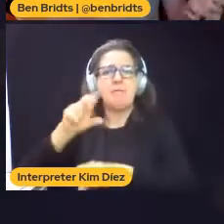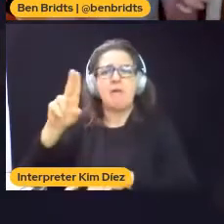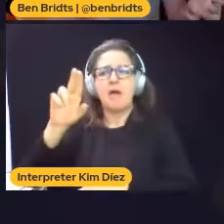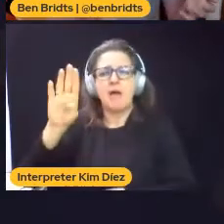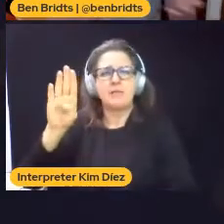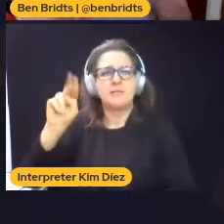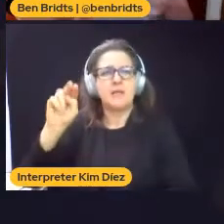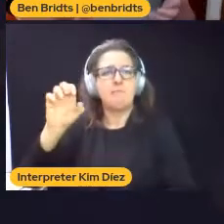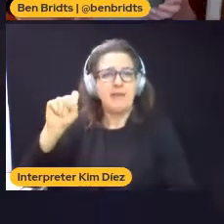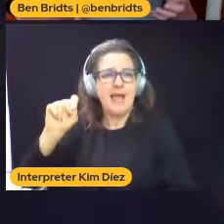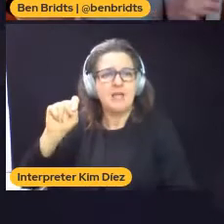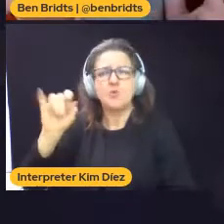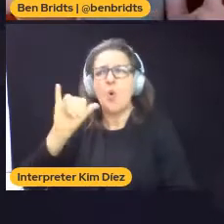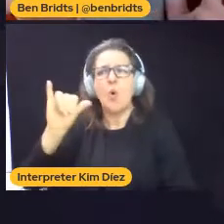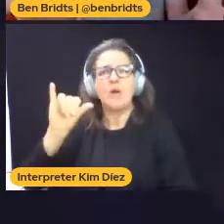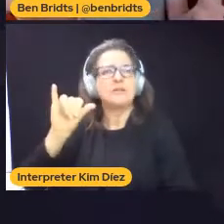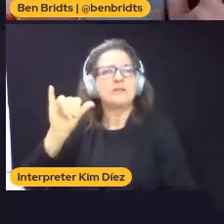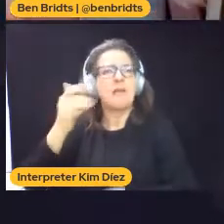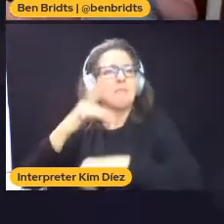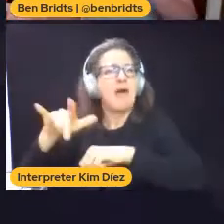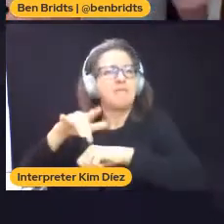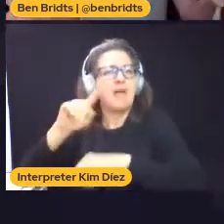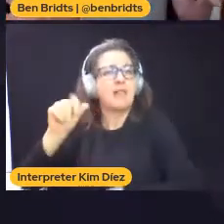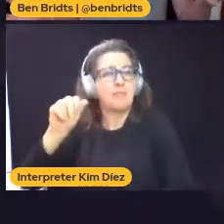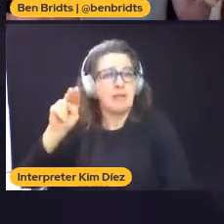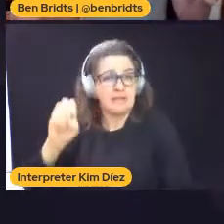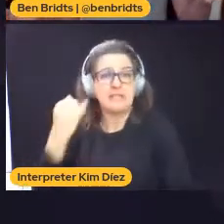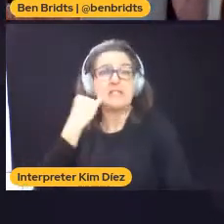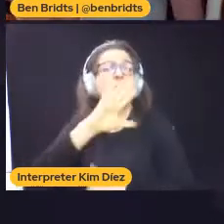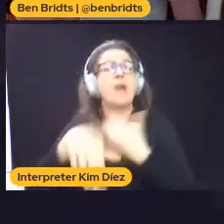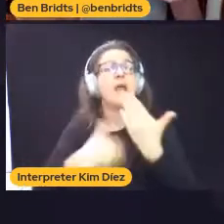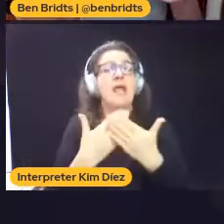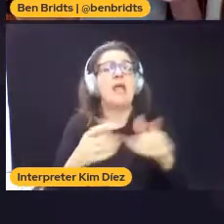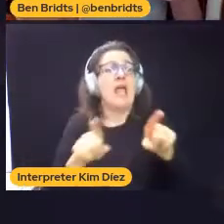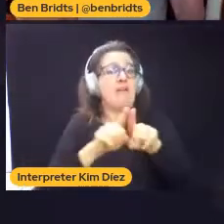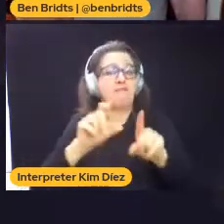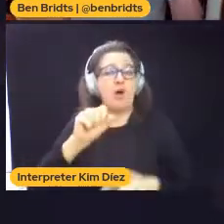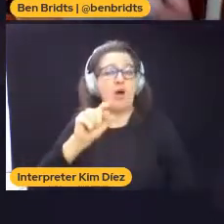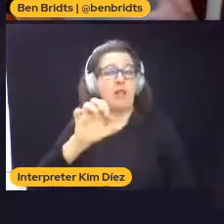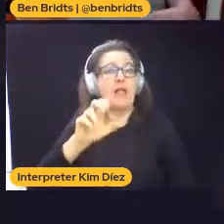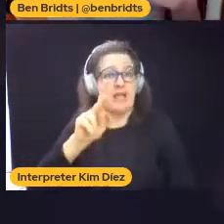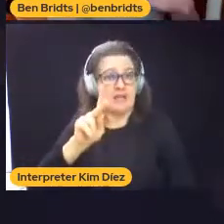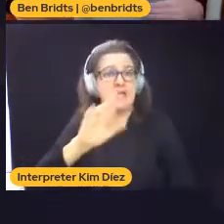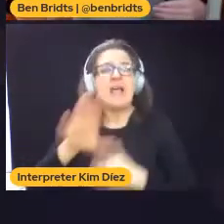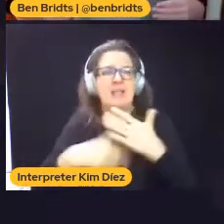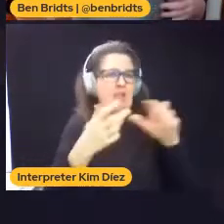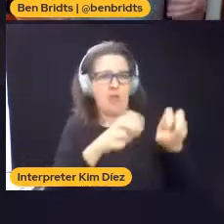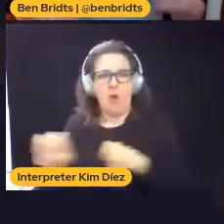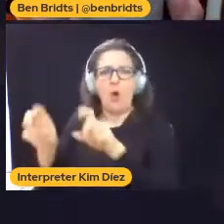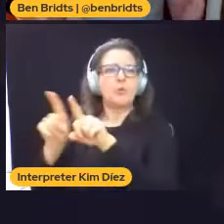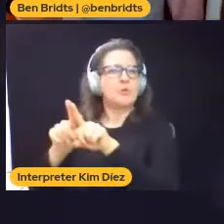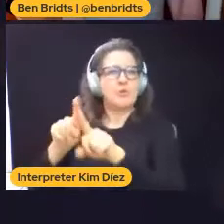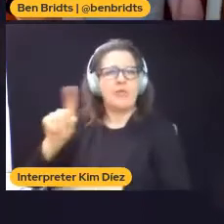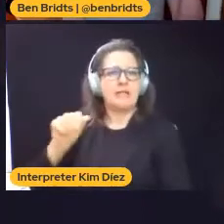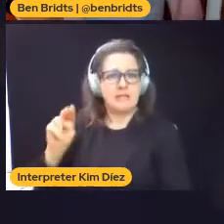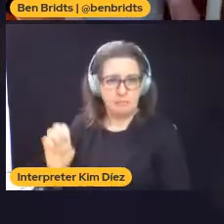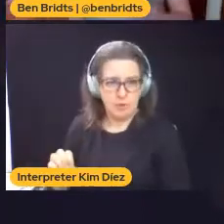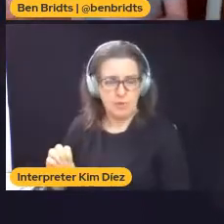that's what actually would happen if you have them all in the same stack, because the CDK will